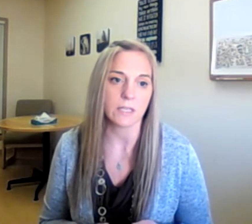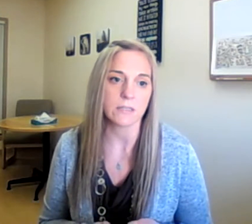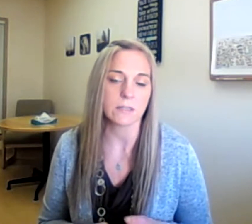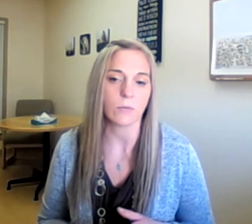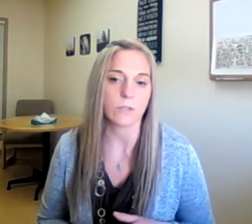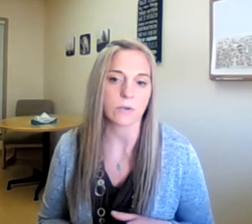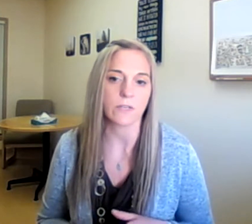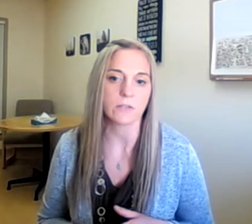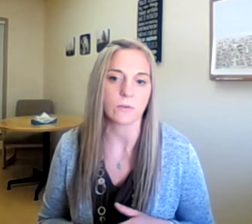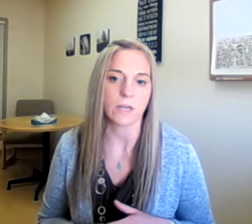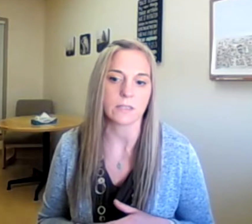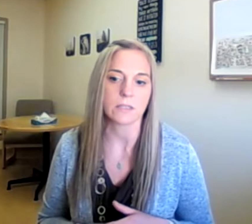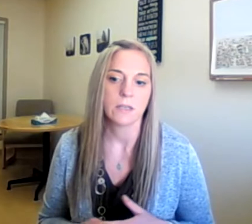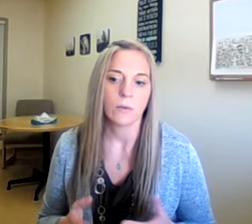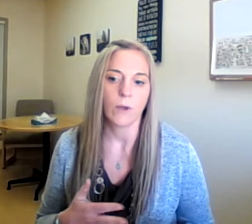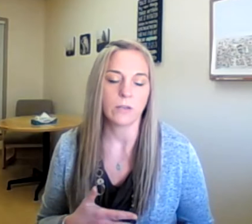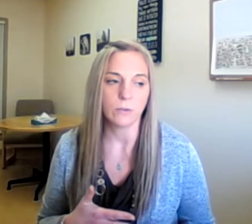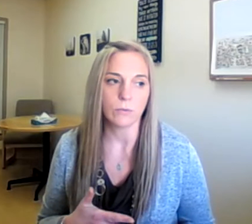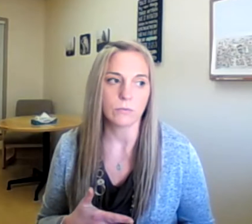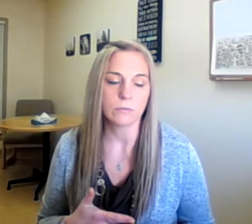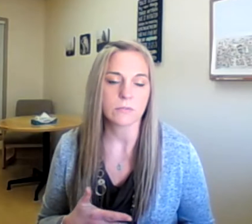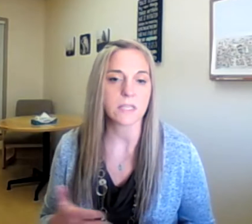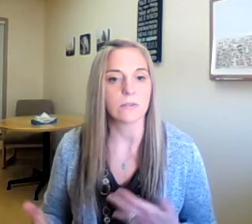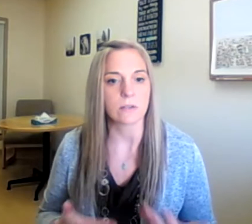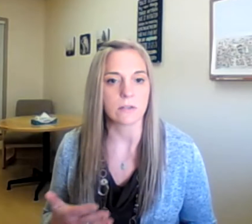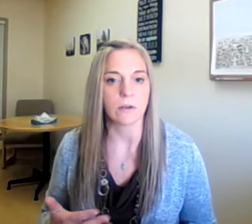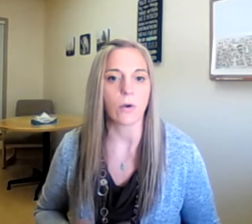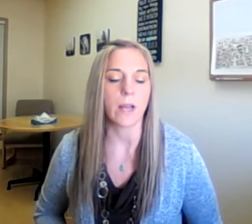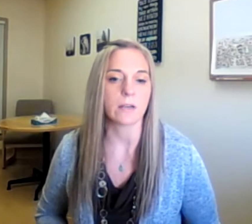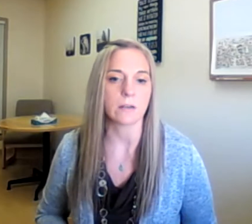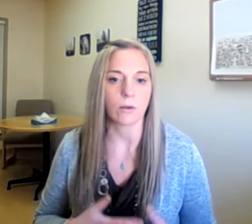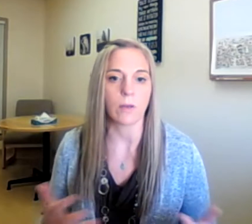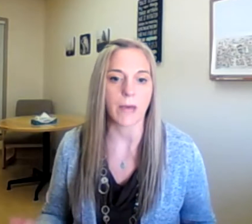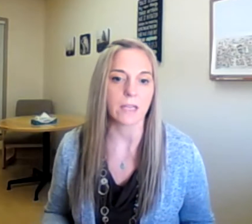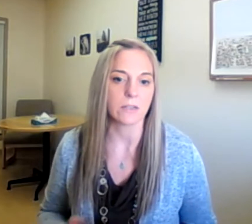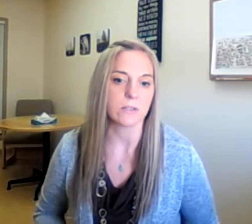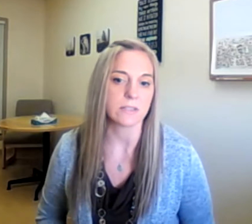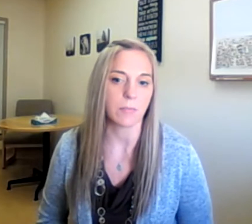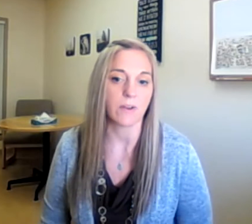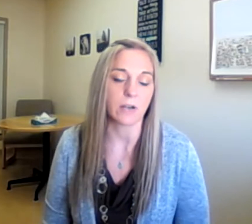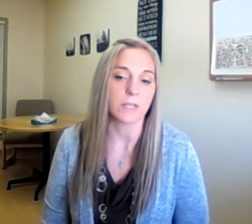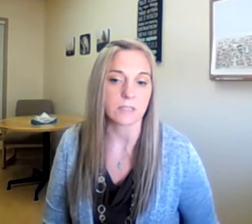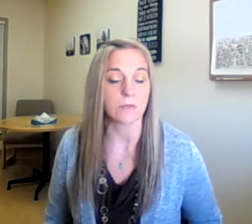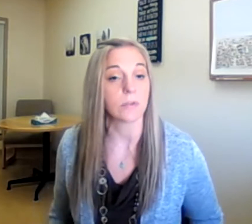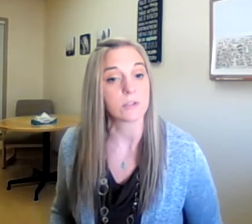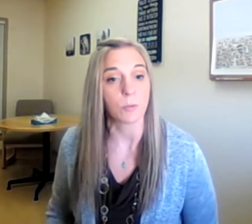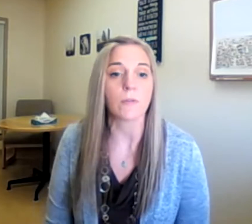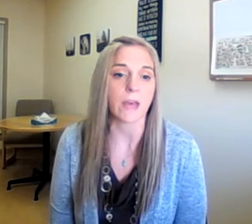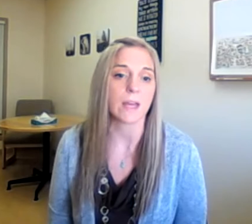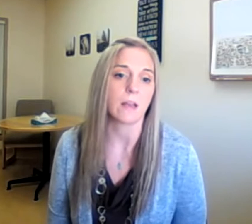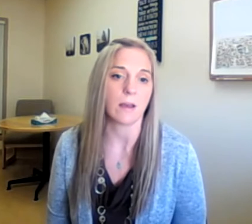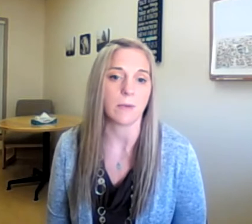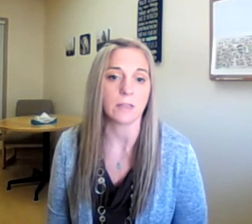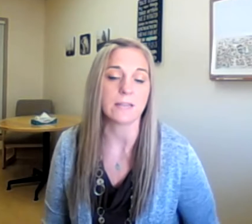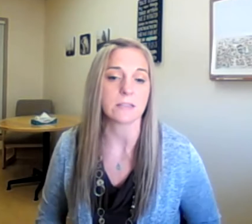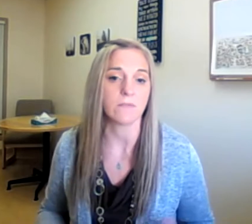the kids that we're serving, so that when new skills are acquired, going back into the same environment doesn't really support